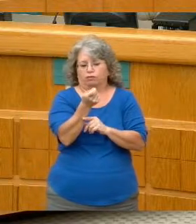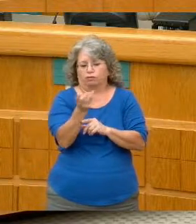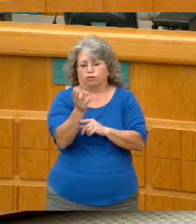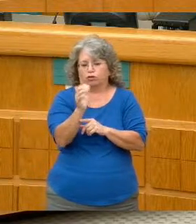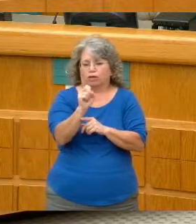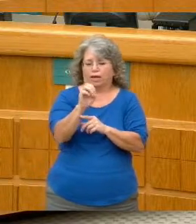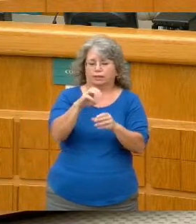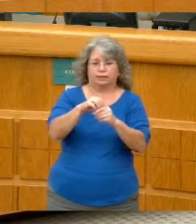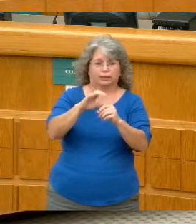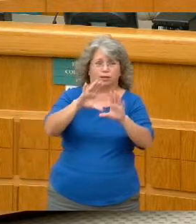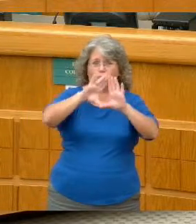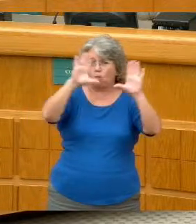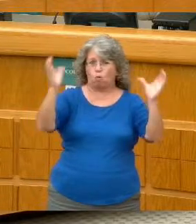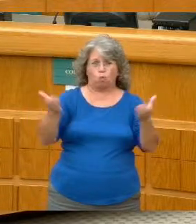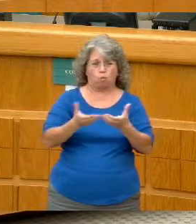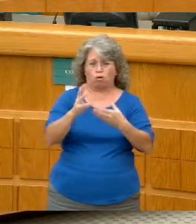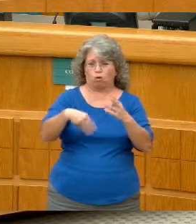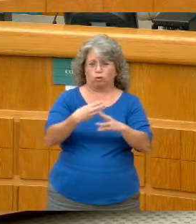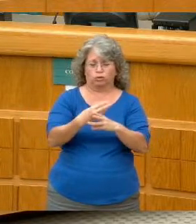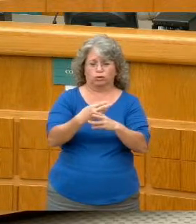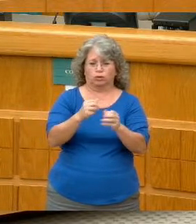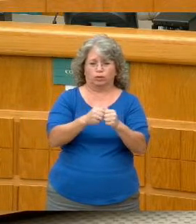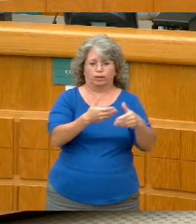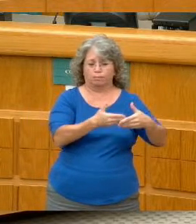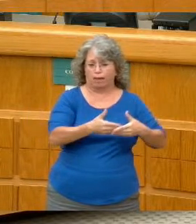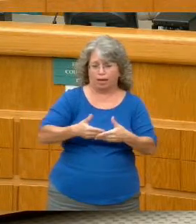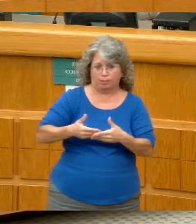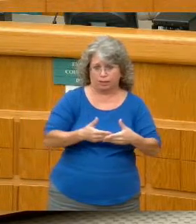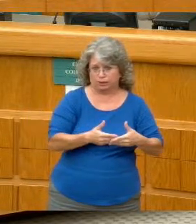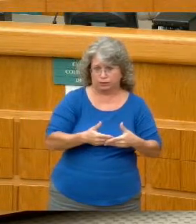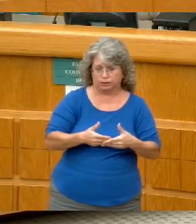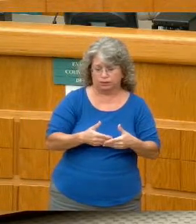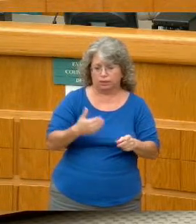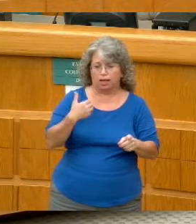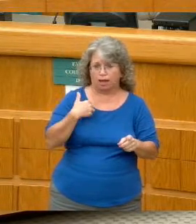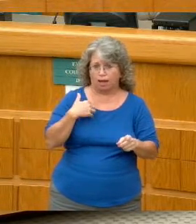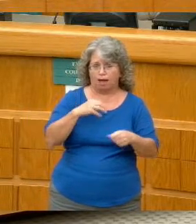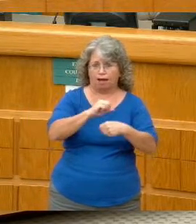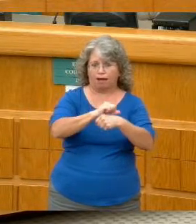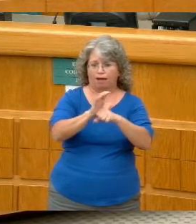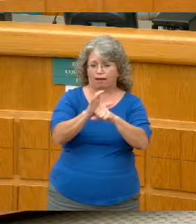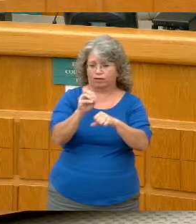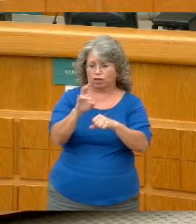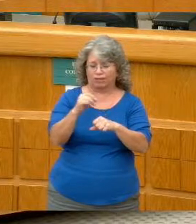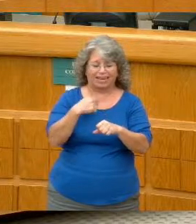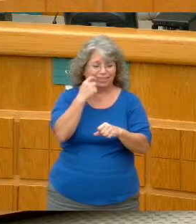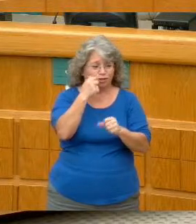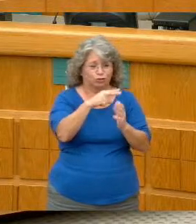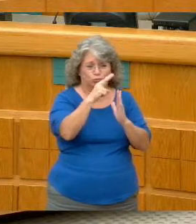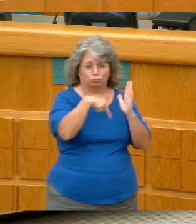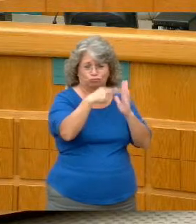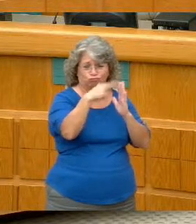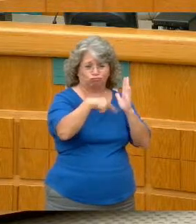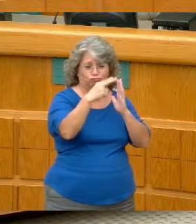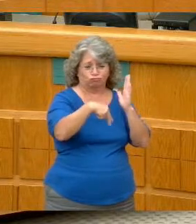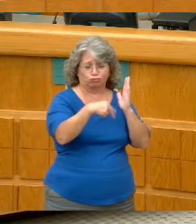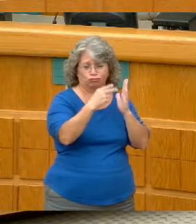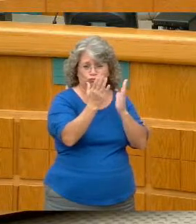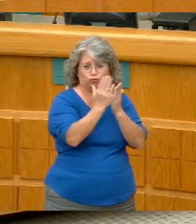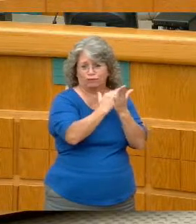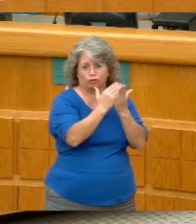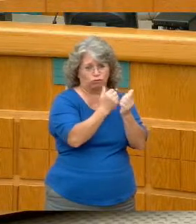that infants are at risk for this kind of COVID situation. In fact, I reviewed the literature just before coming